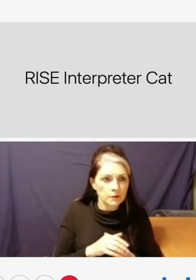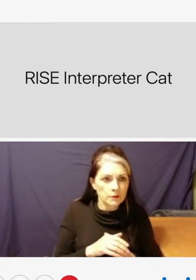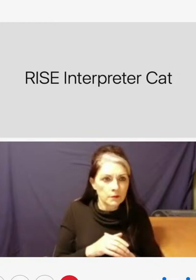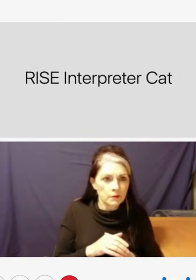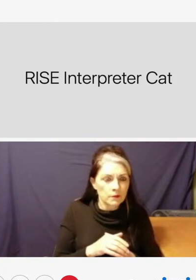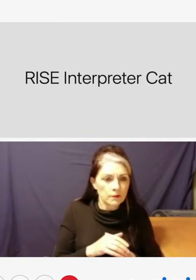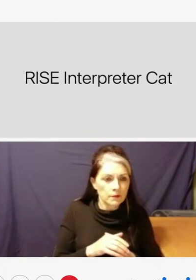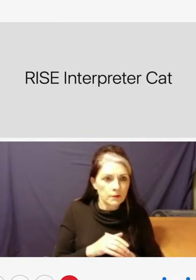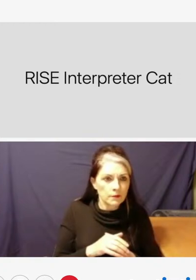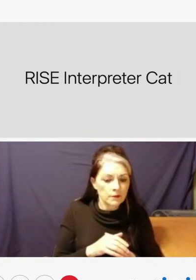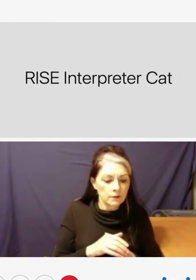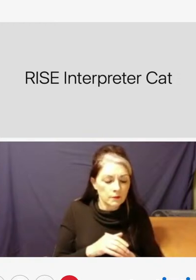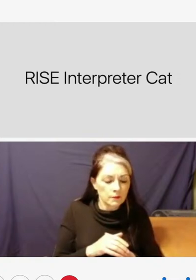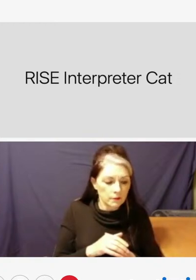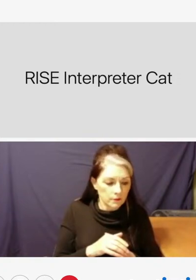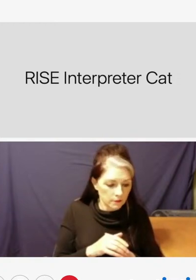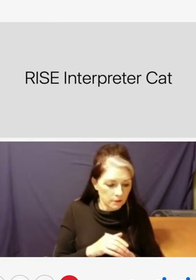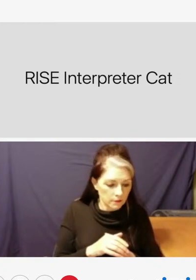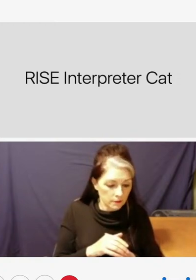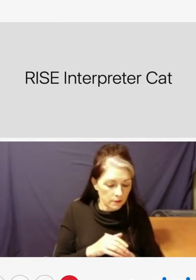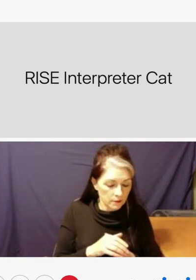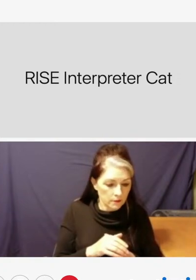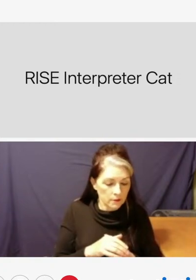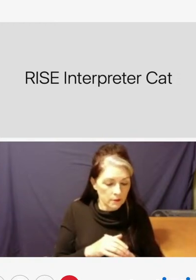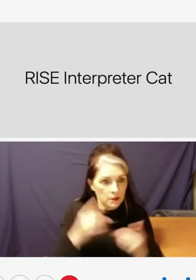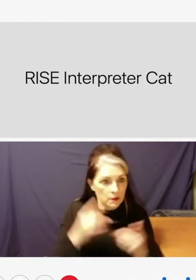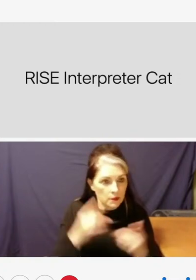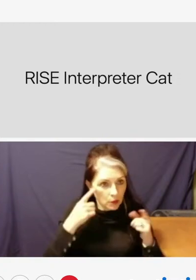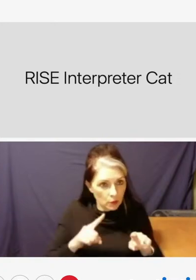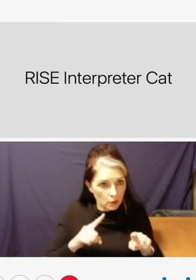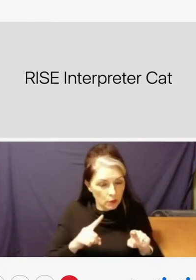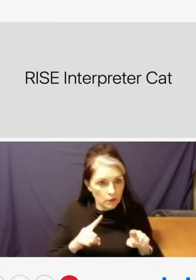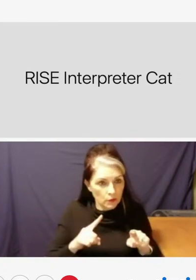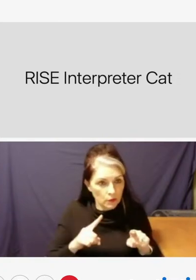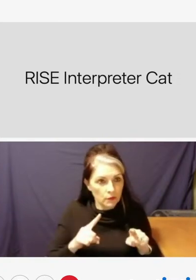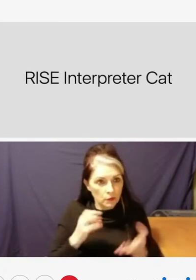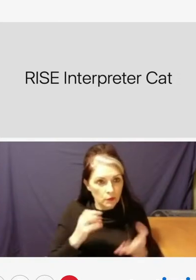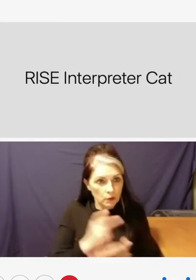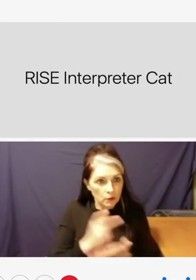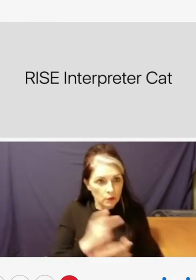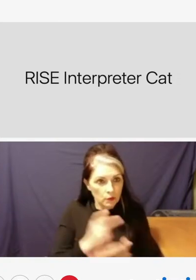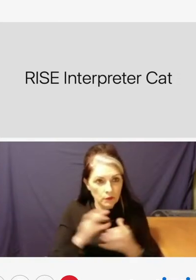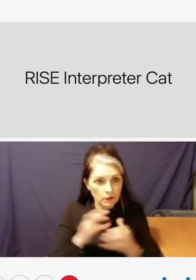I need a motion to approve action items